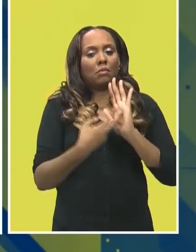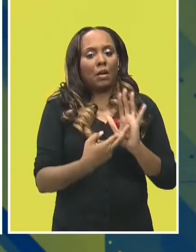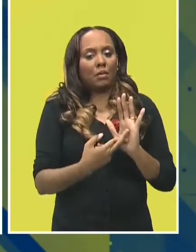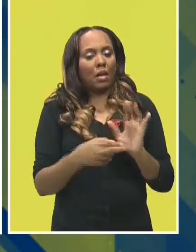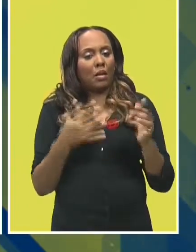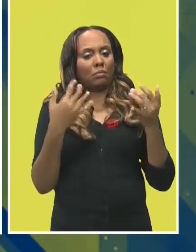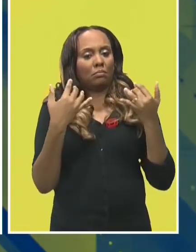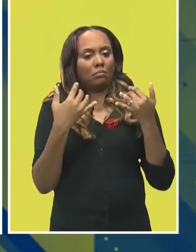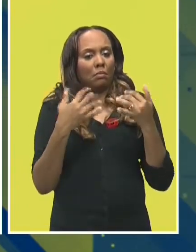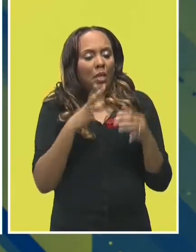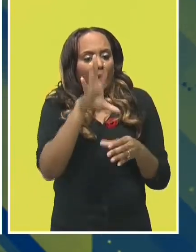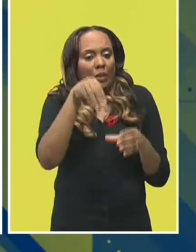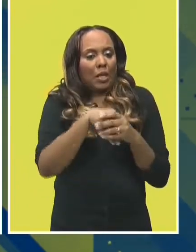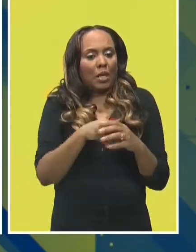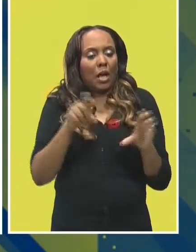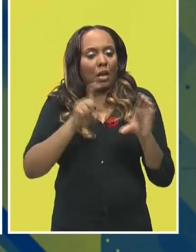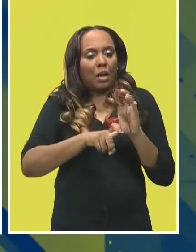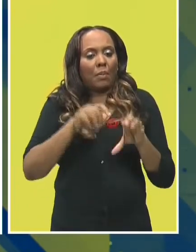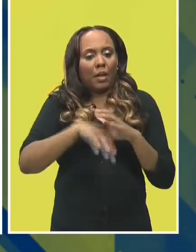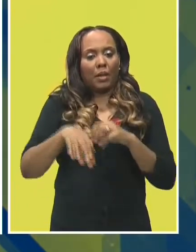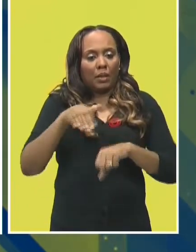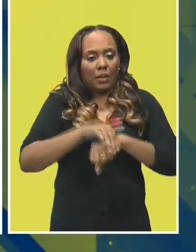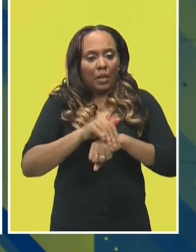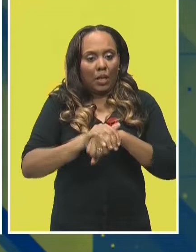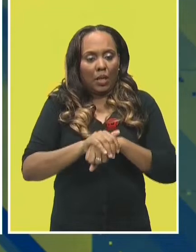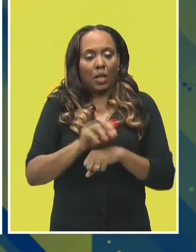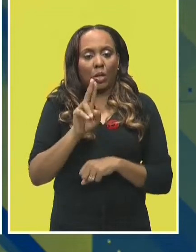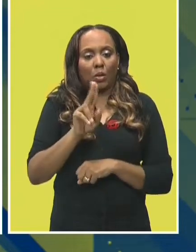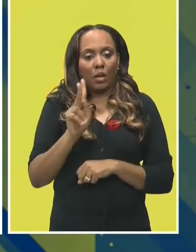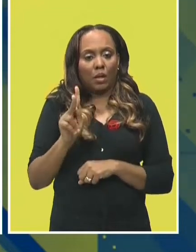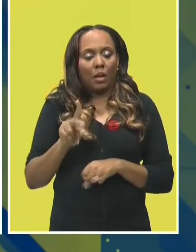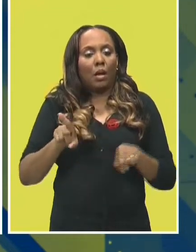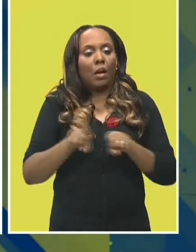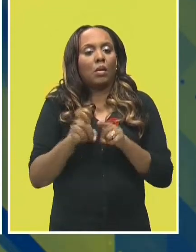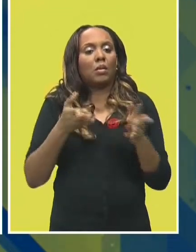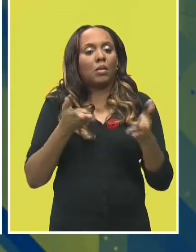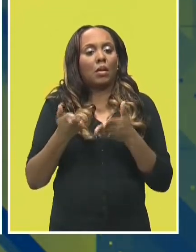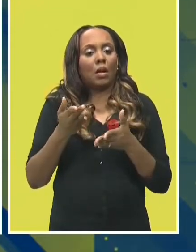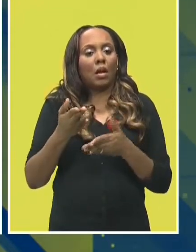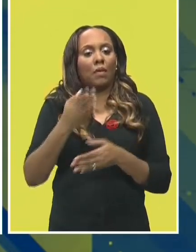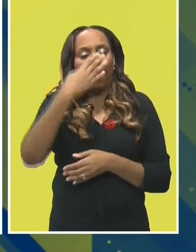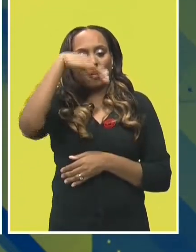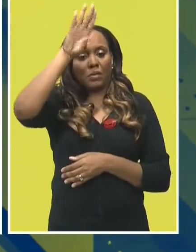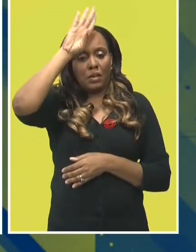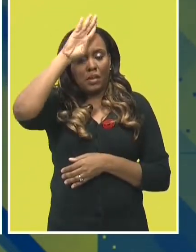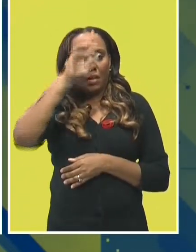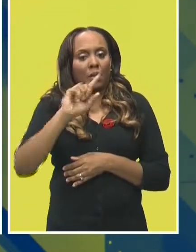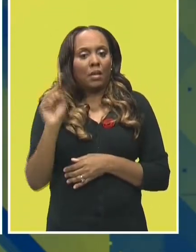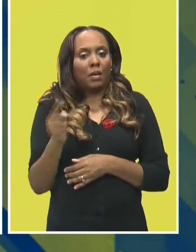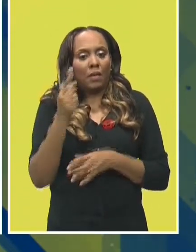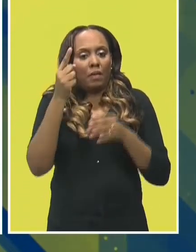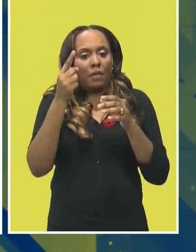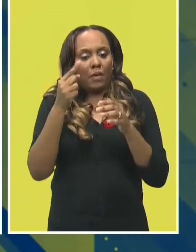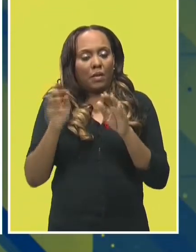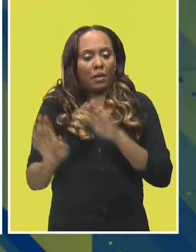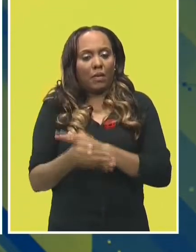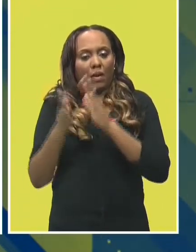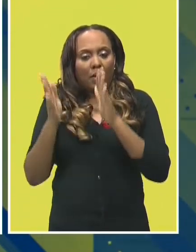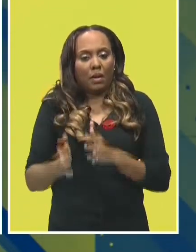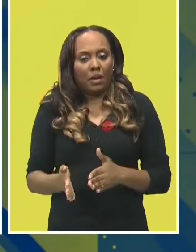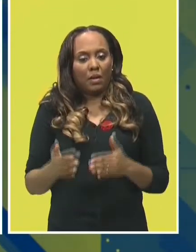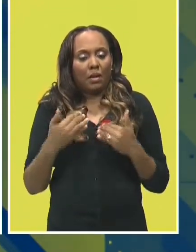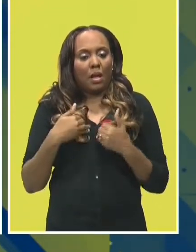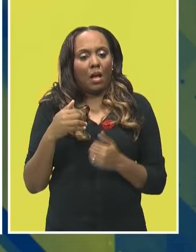Cricket Club in the UK. He also served South Australia with distinction, becoming the first cricketer down under to boast a rare